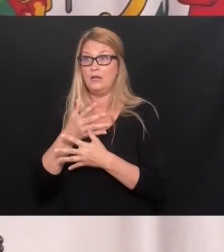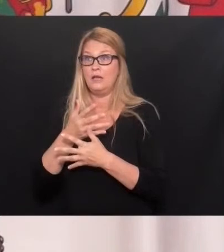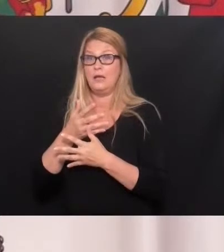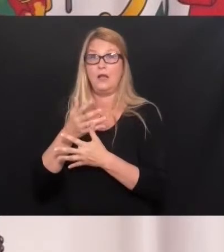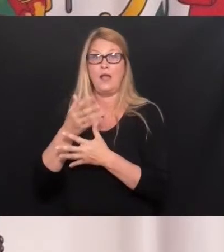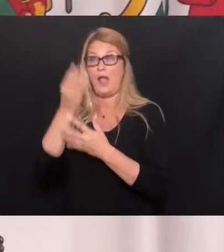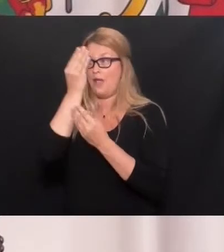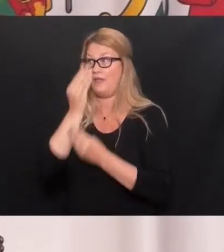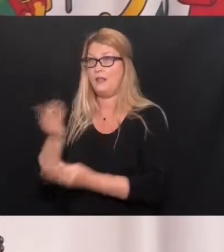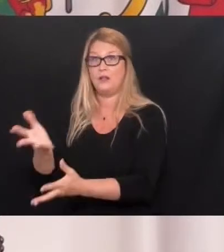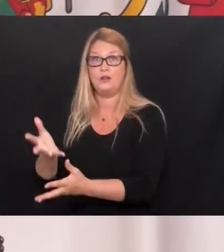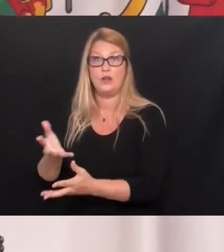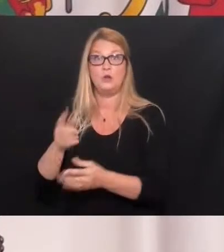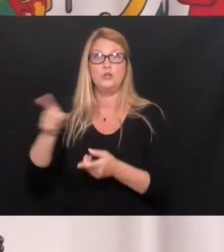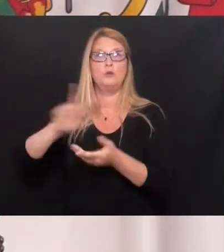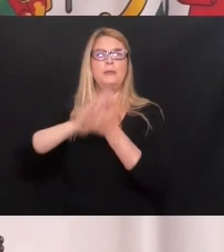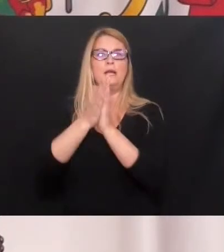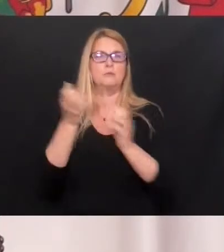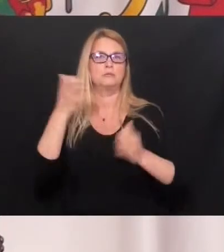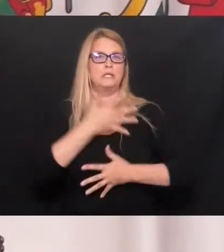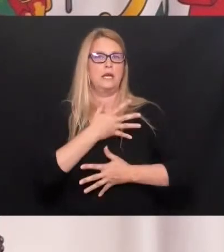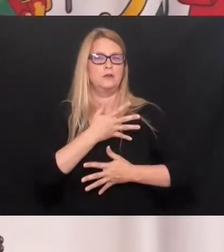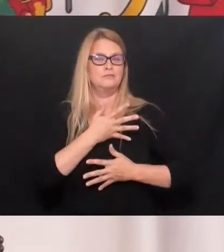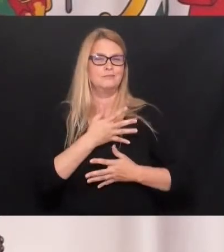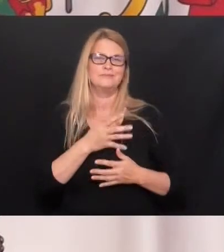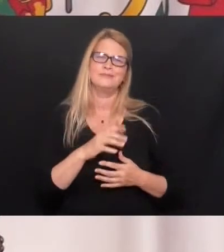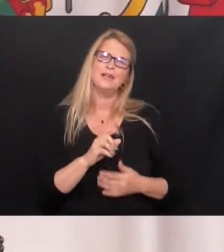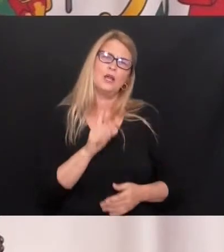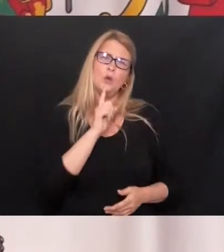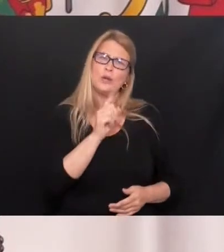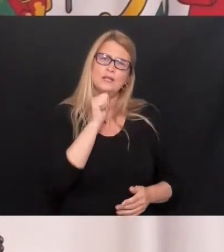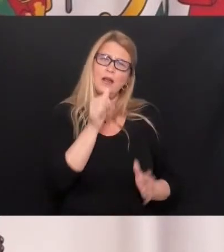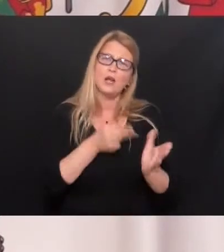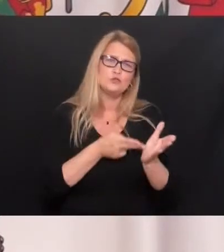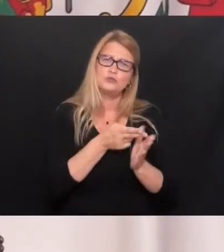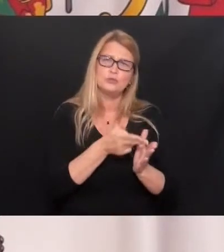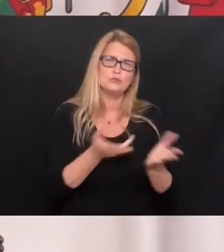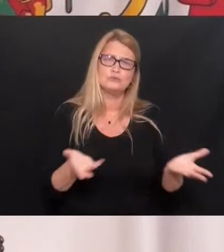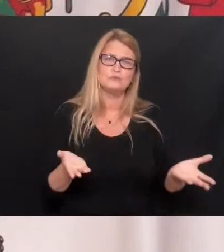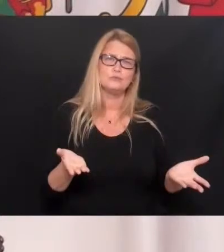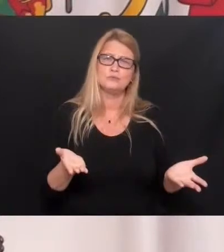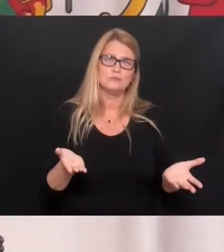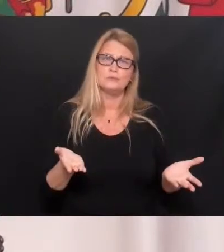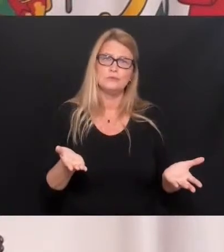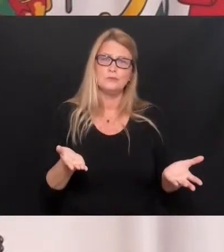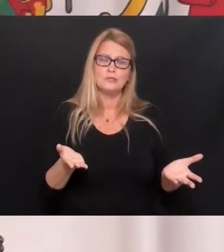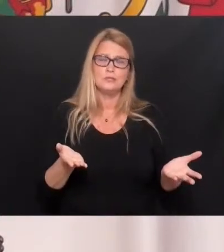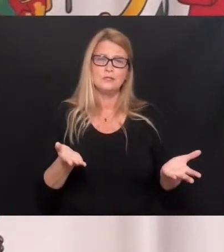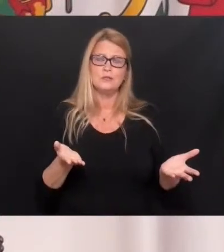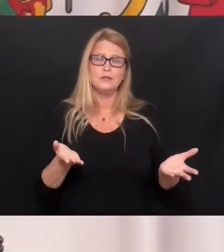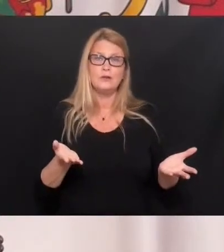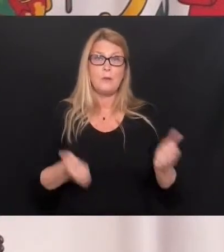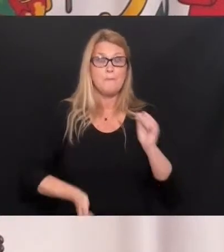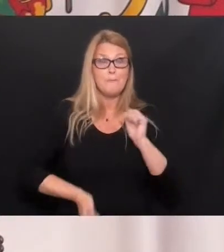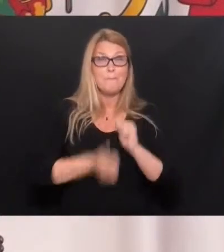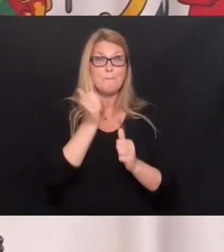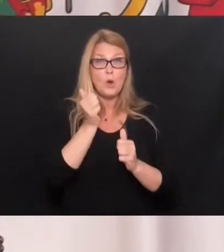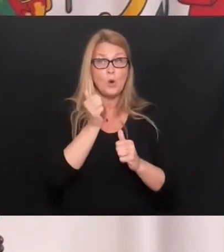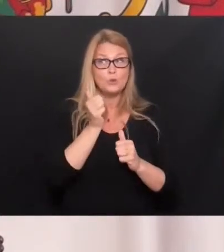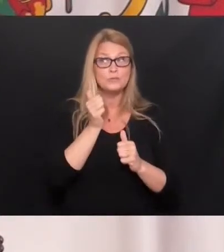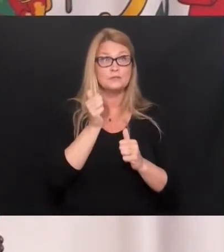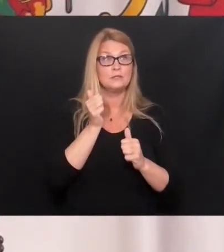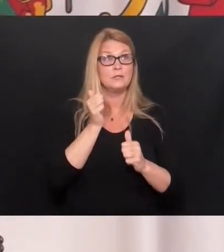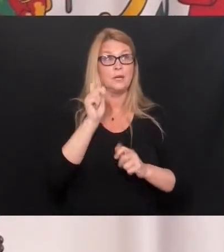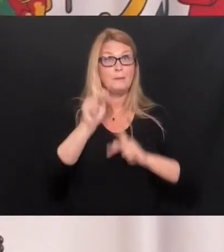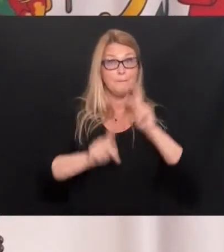closet. It's not true. And really and truly, most of the time